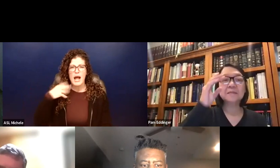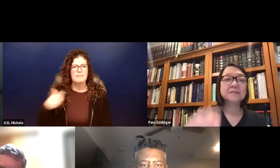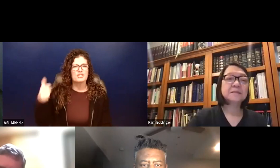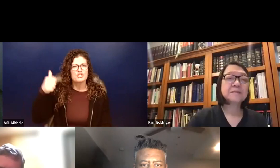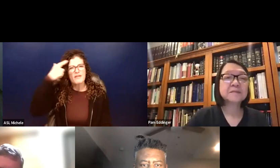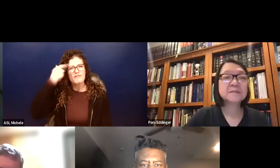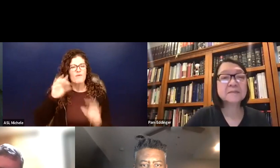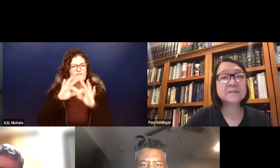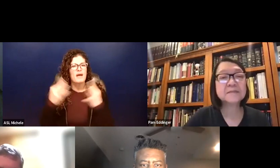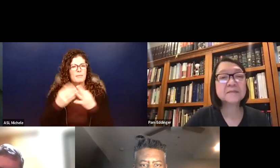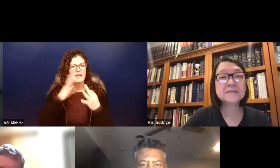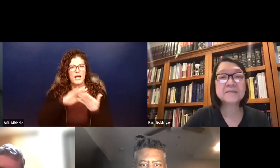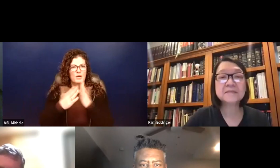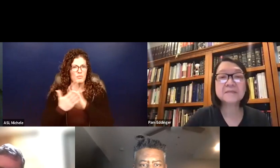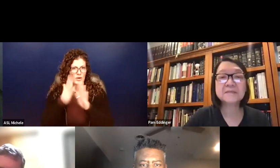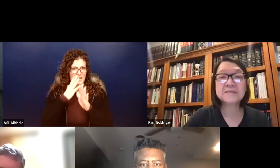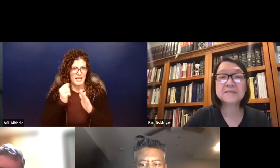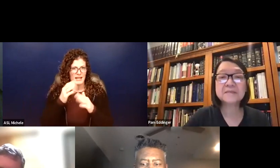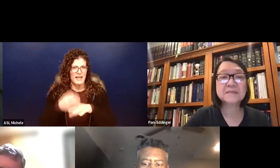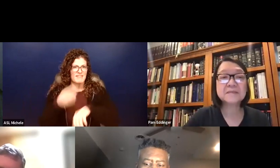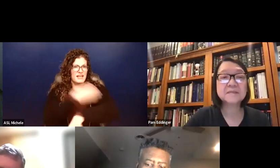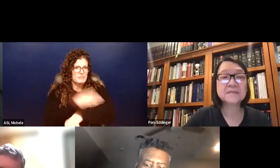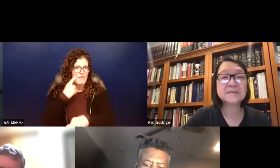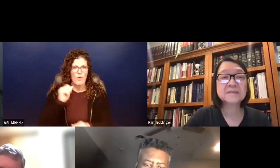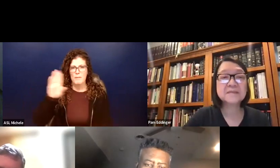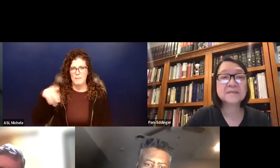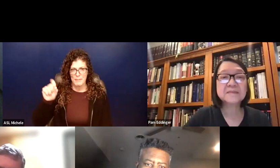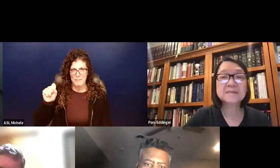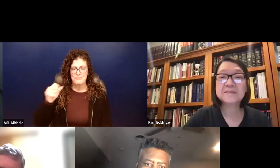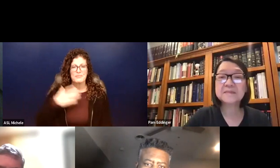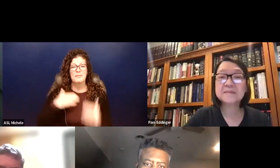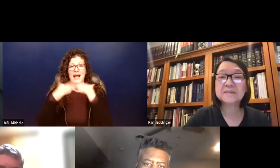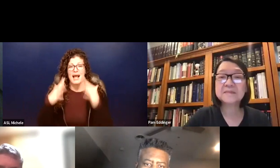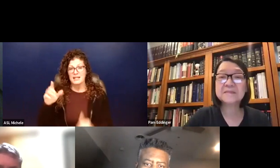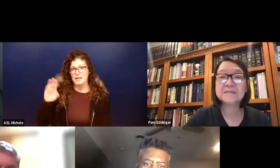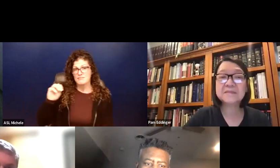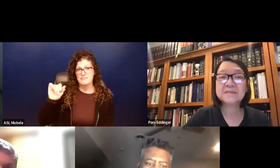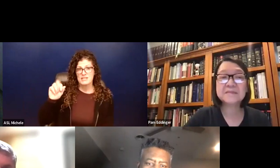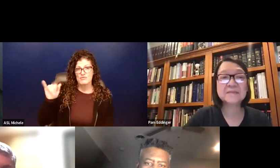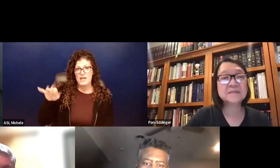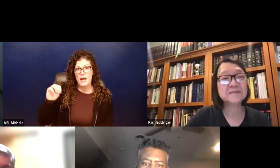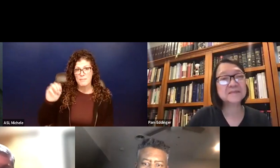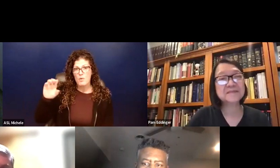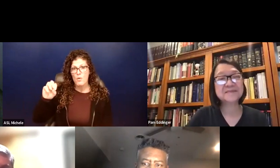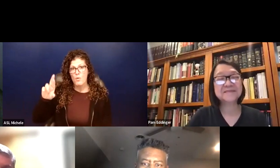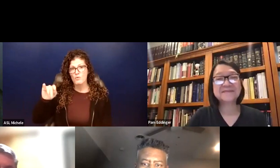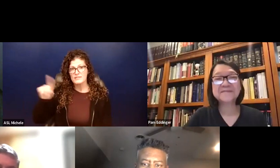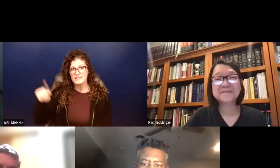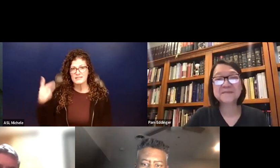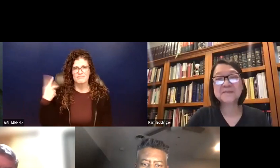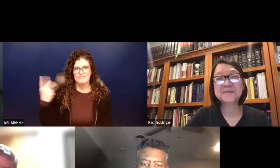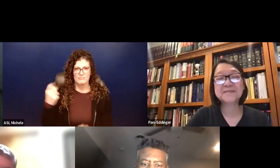Community Advancement for Boston Public Schools. My colleague, Miriam Ortiz, and I will be supporting